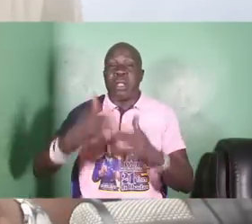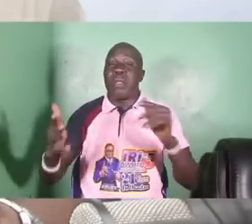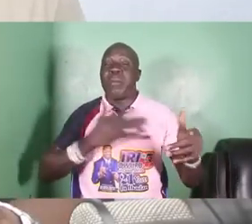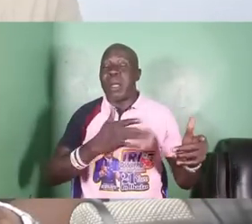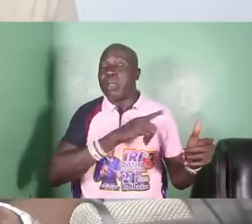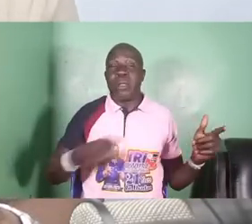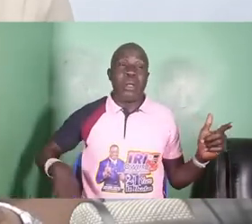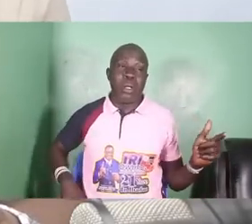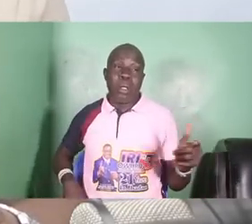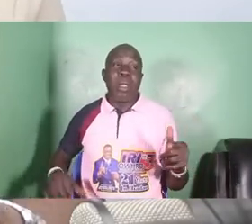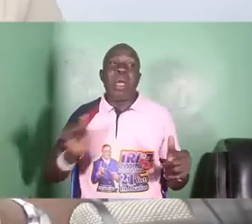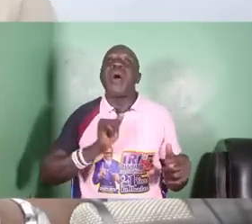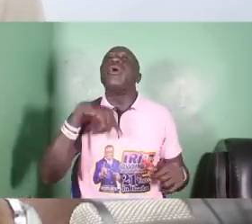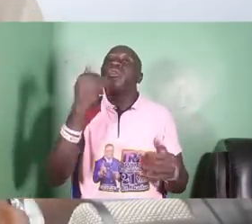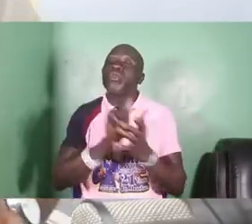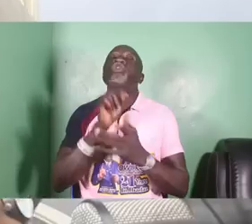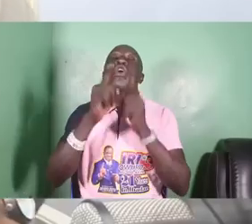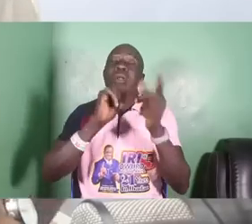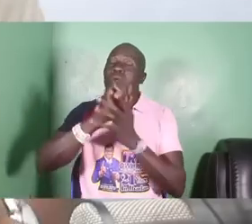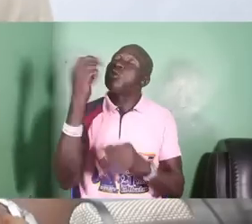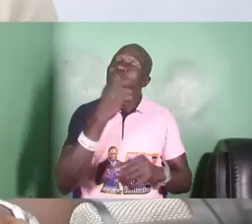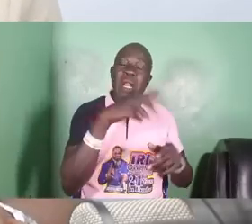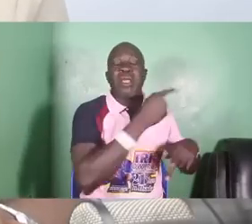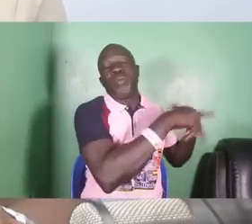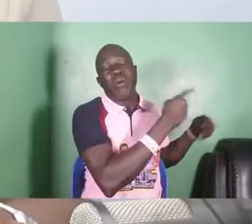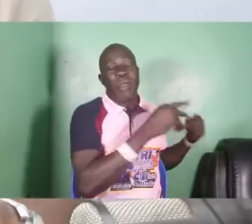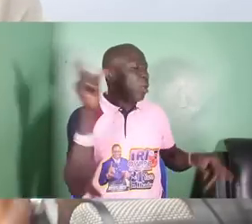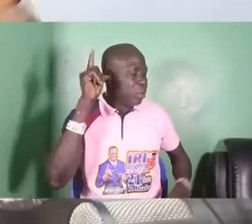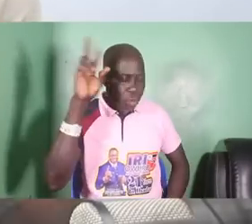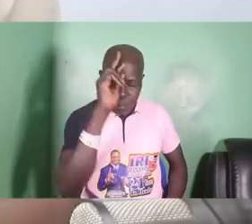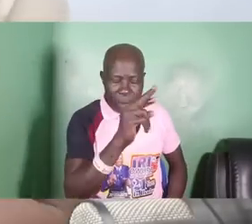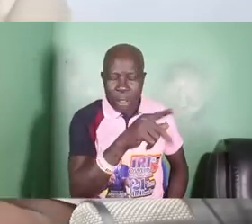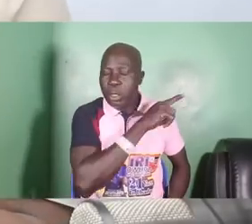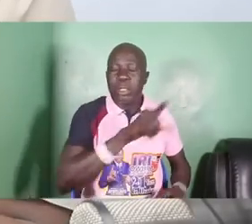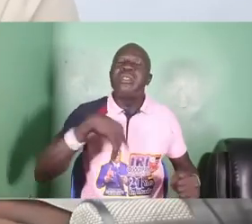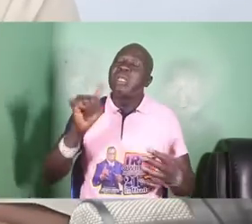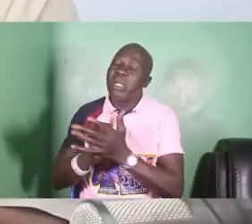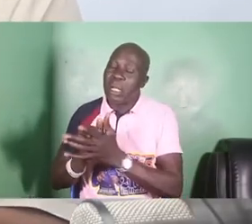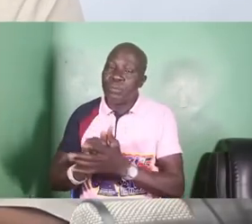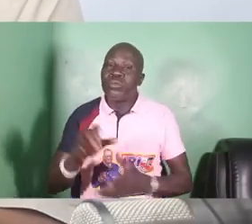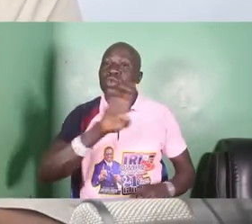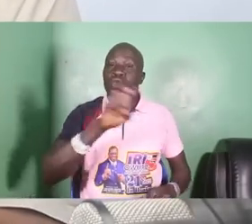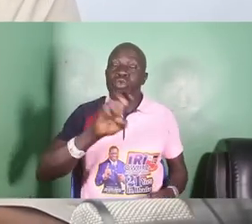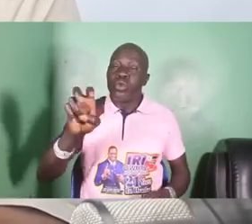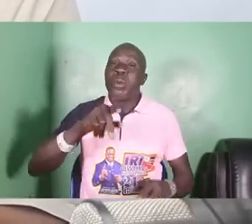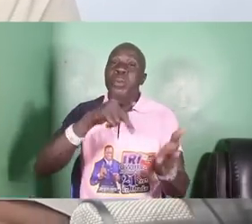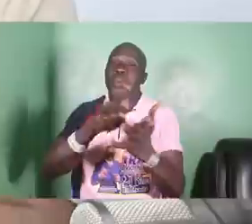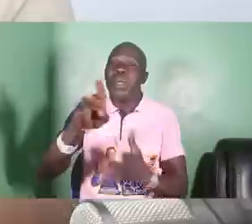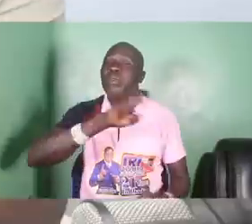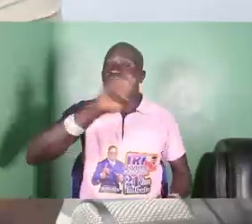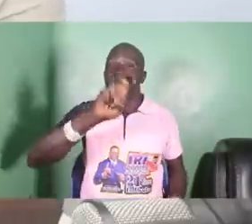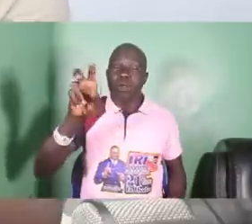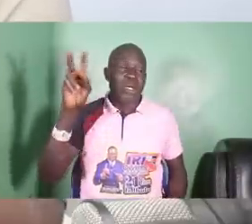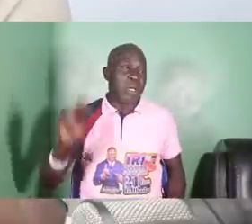come to my life now, my son, in the mighty name of Jesus Christ. In Jesus' name, my Lord, I want to speak as a prophet. Listen, sir, the Lord says, we are going to